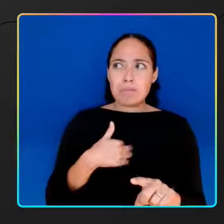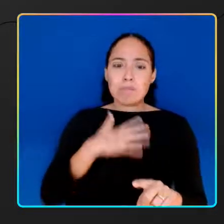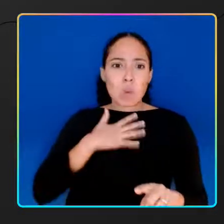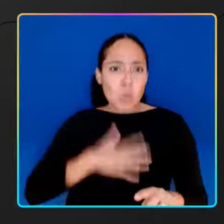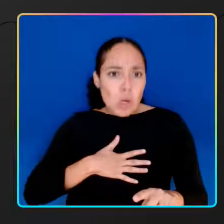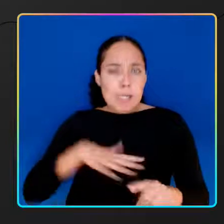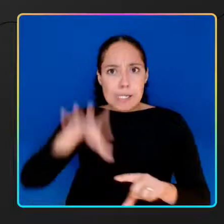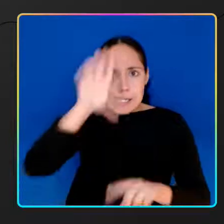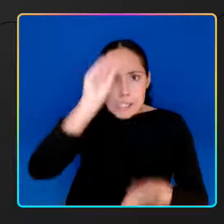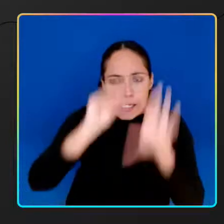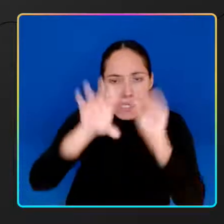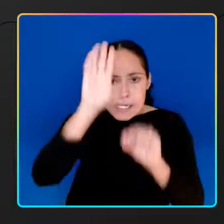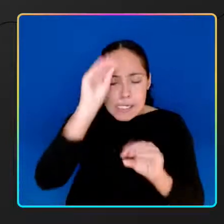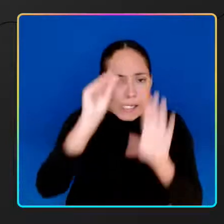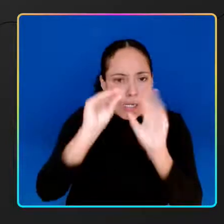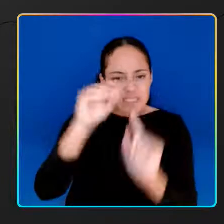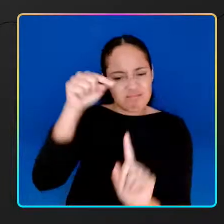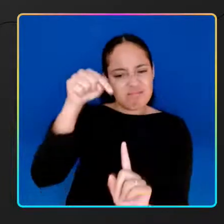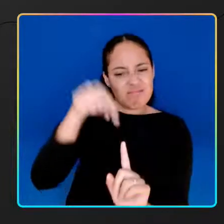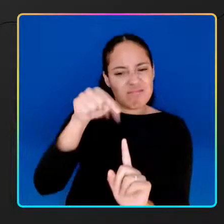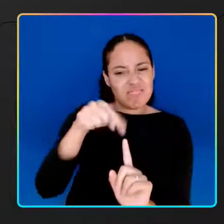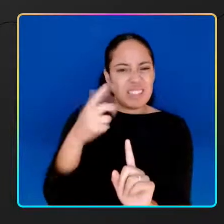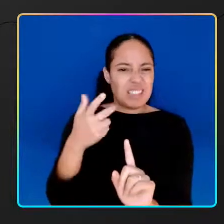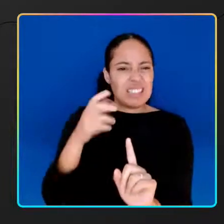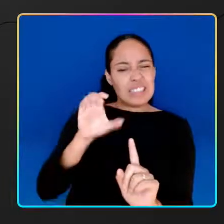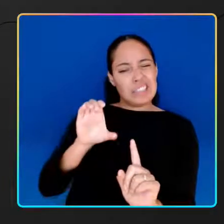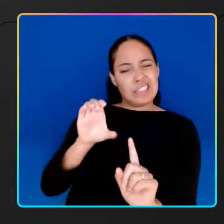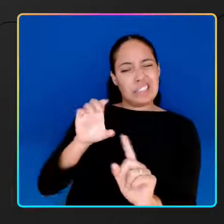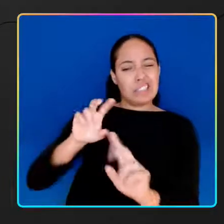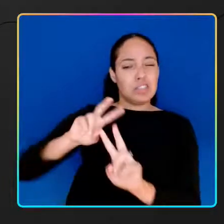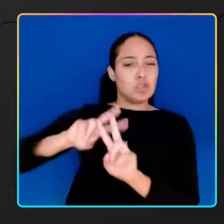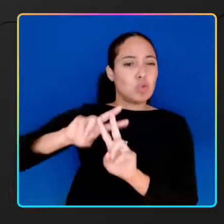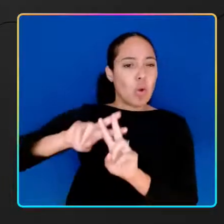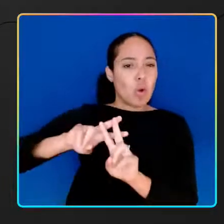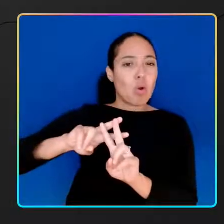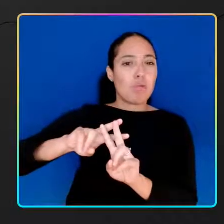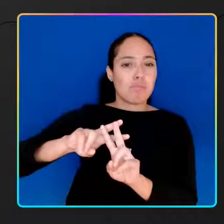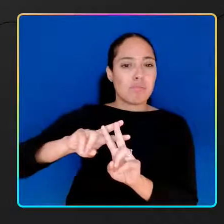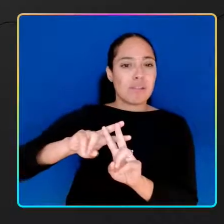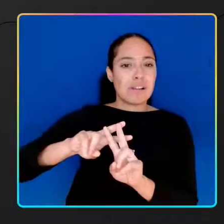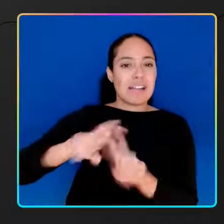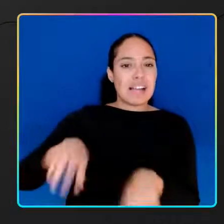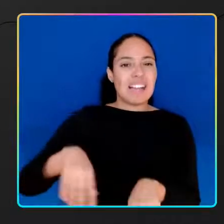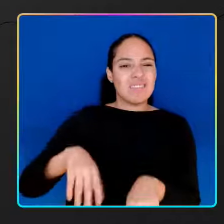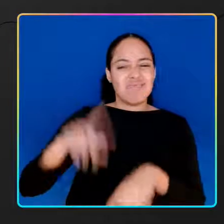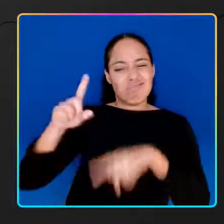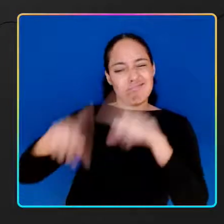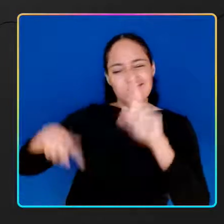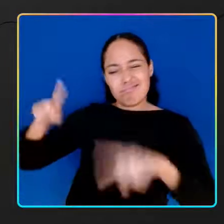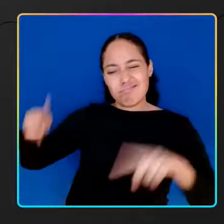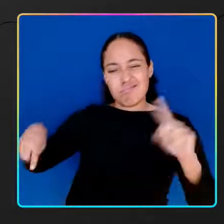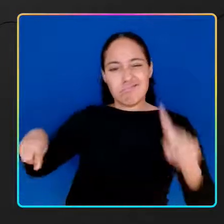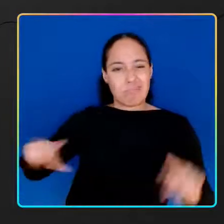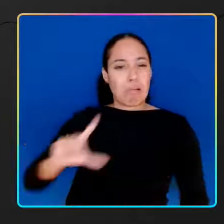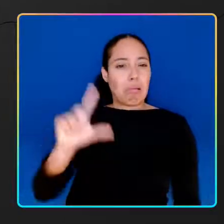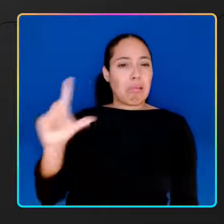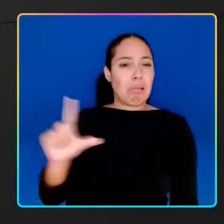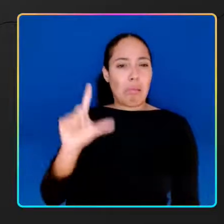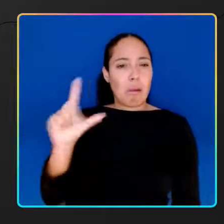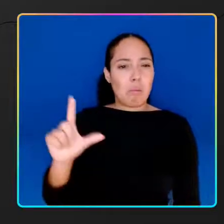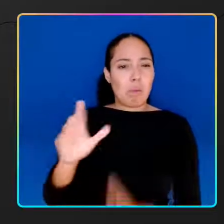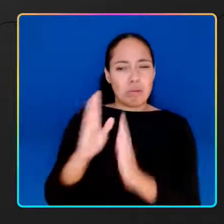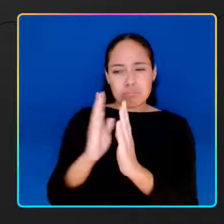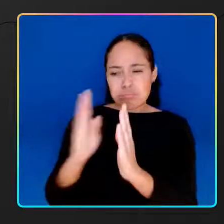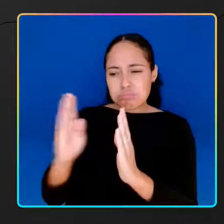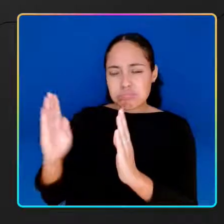to use kind of in the C sharp application and these libraries. I know how to in Python, but not in C sharp.